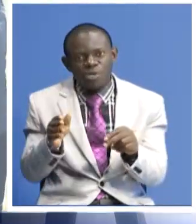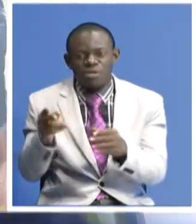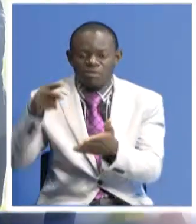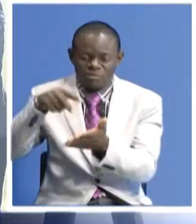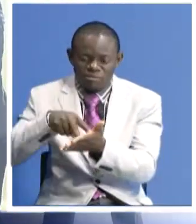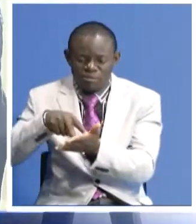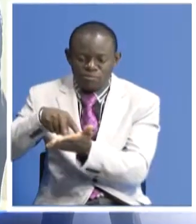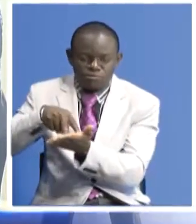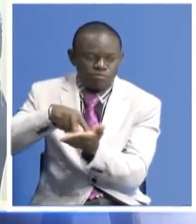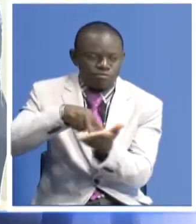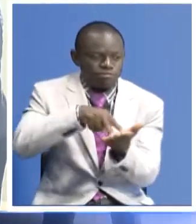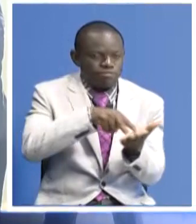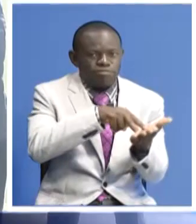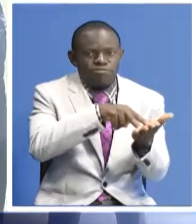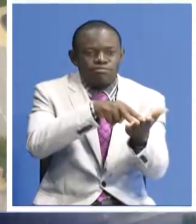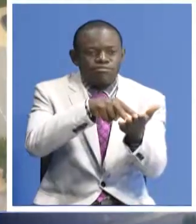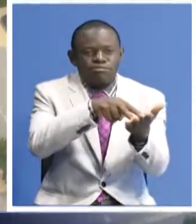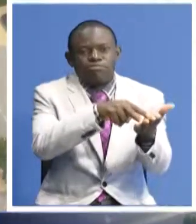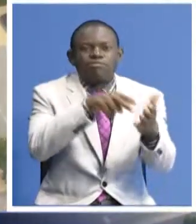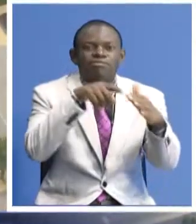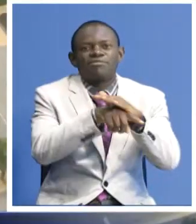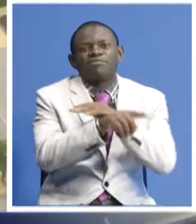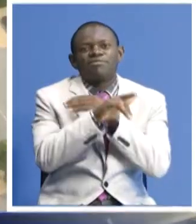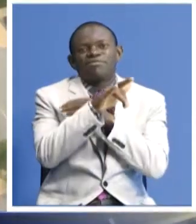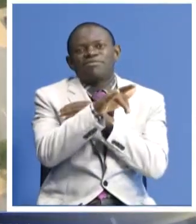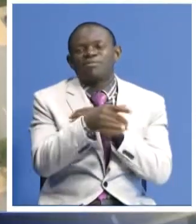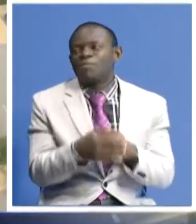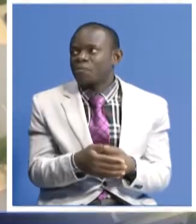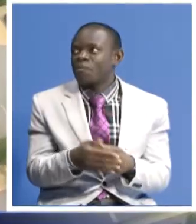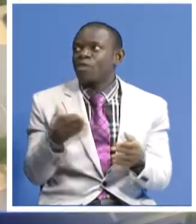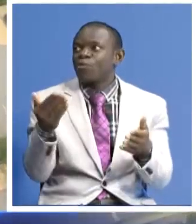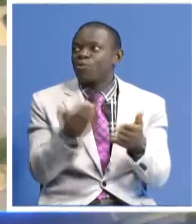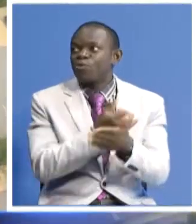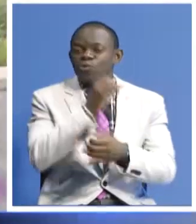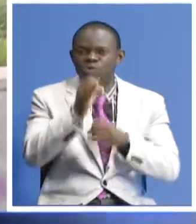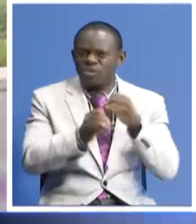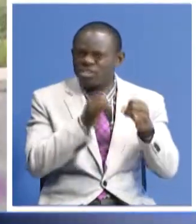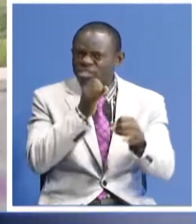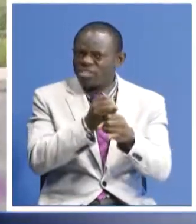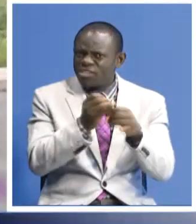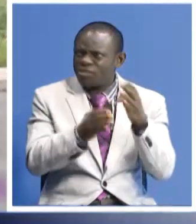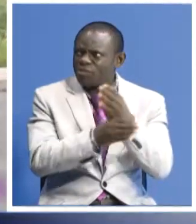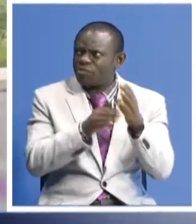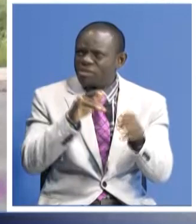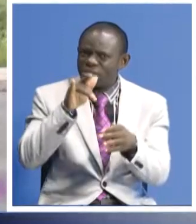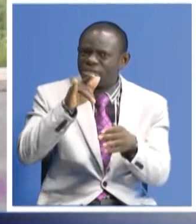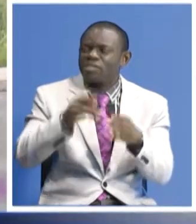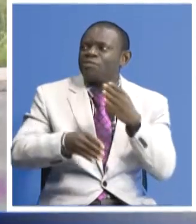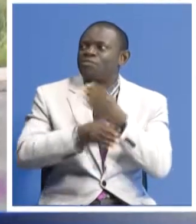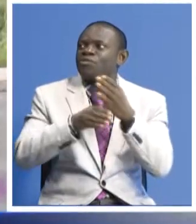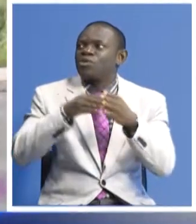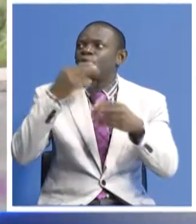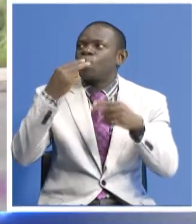aero bridge and going directly into the airplane. The new Kenneth Kaunda International Airport will also have a hotel, and it's